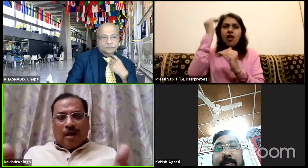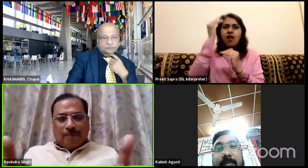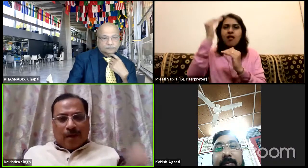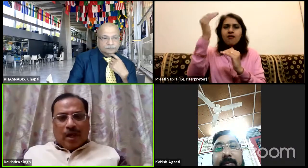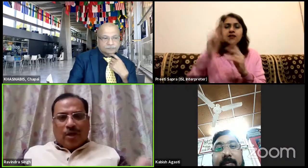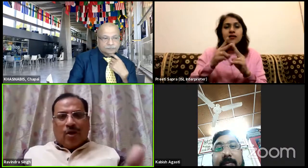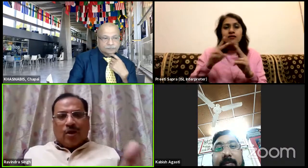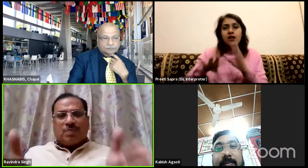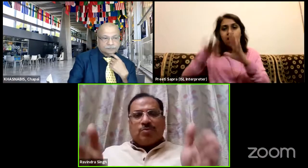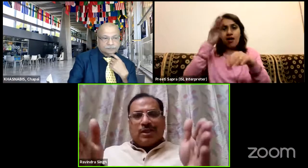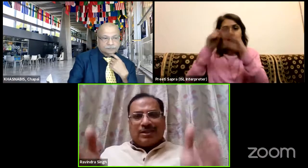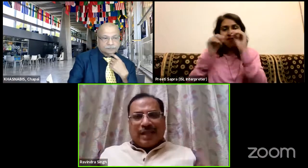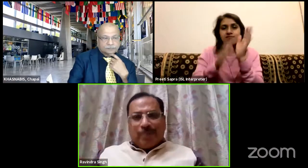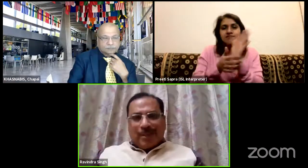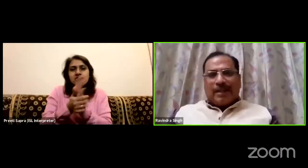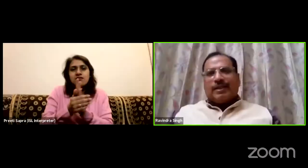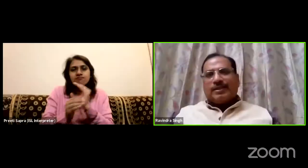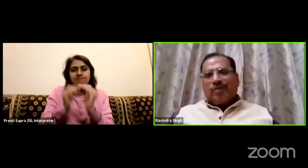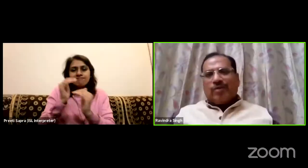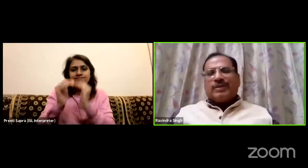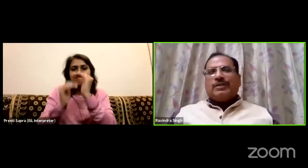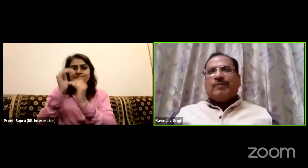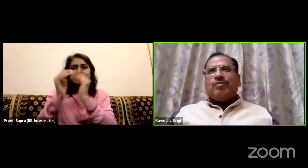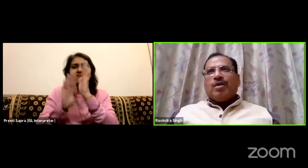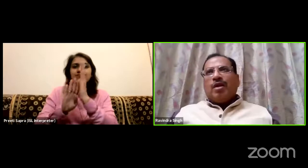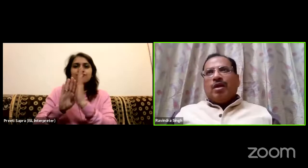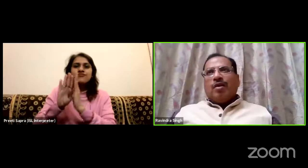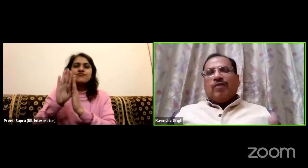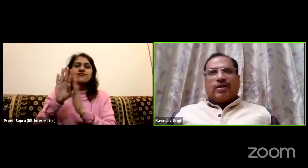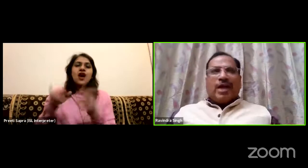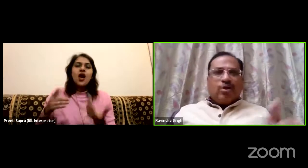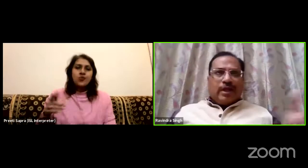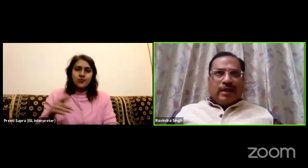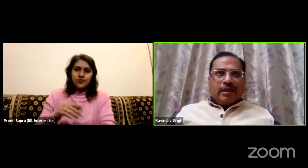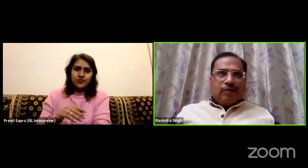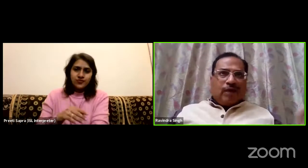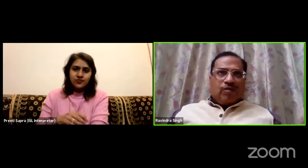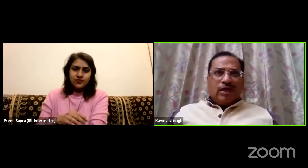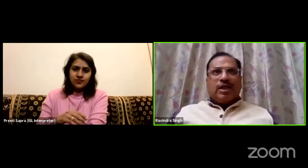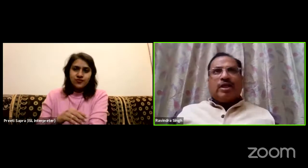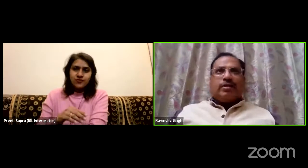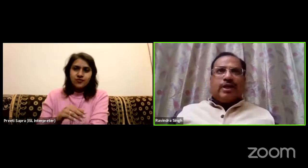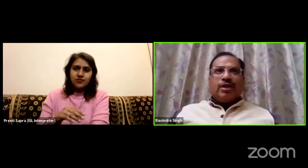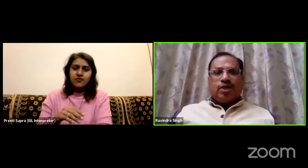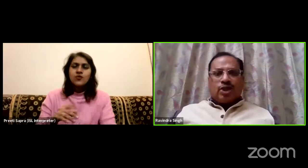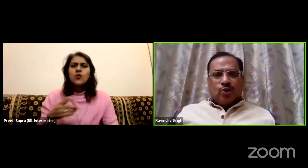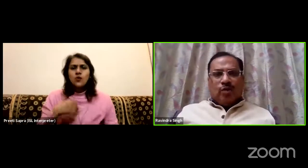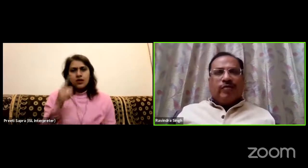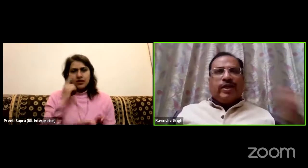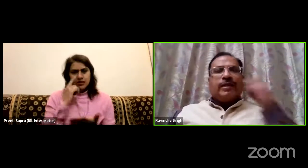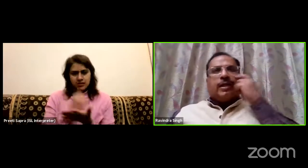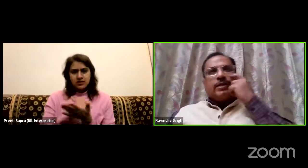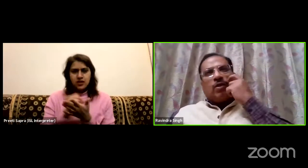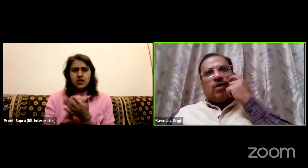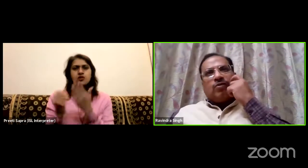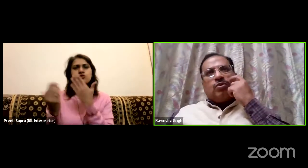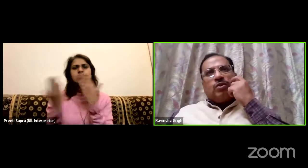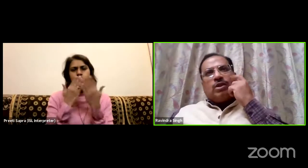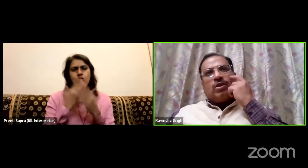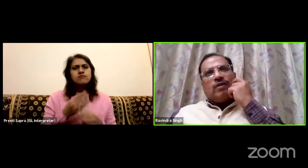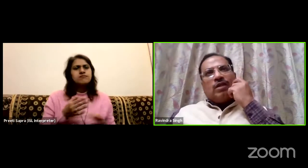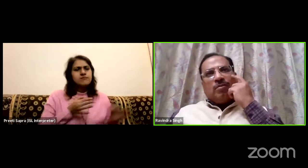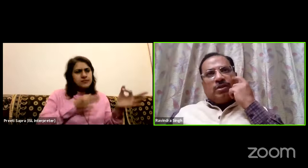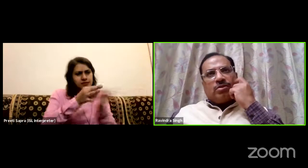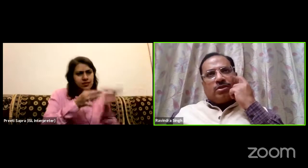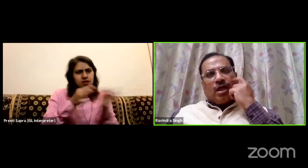small part or a small segment that gets addressed. We're trying to take the foundation training to the school. We're encouraging a lot of